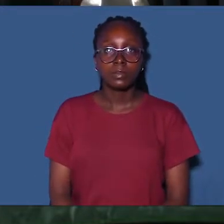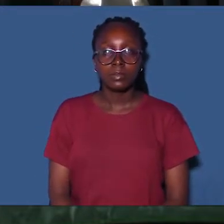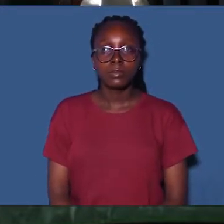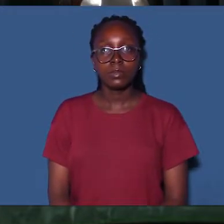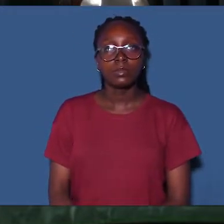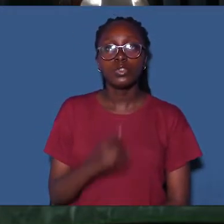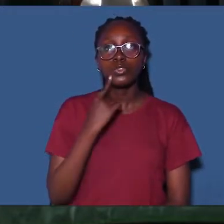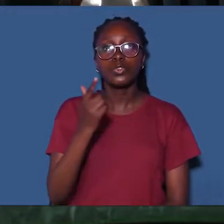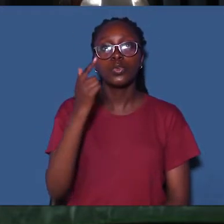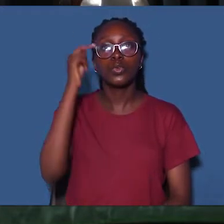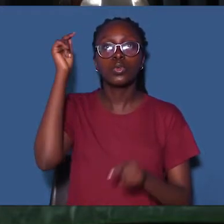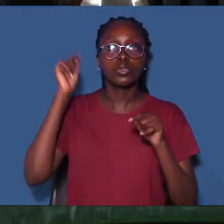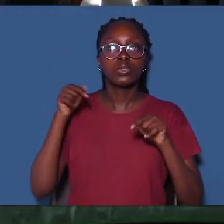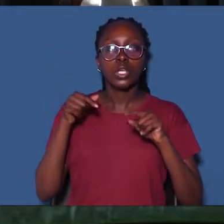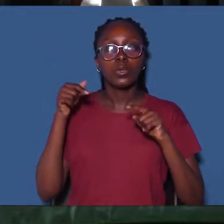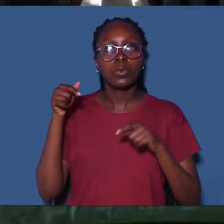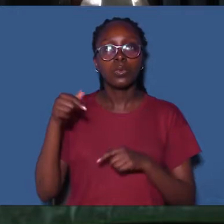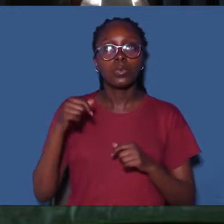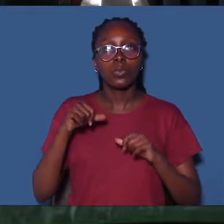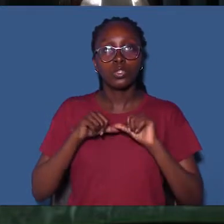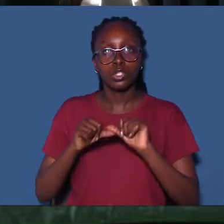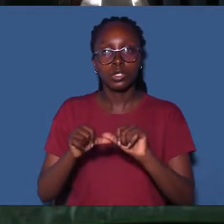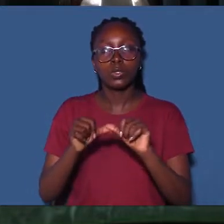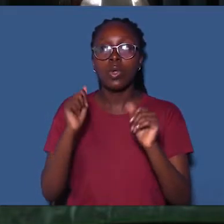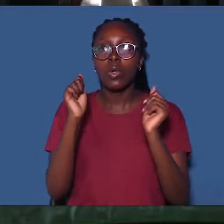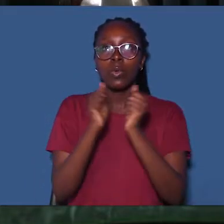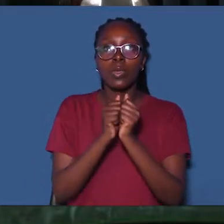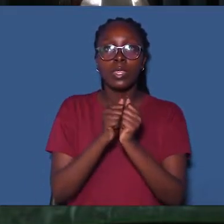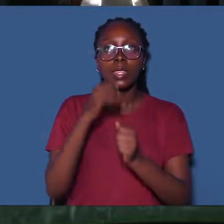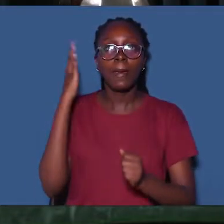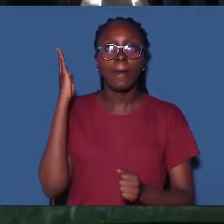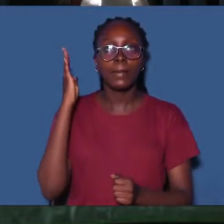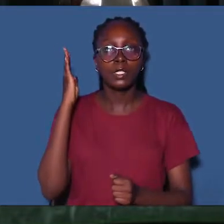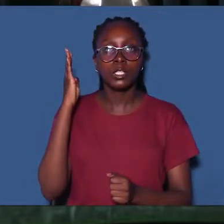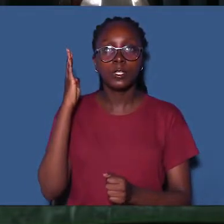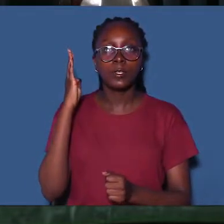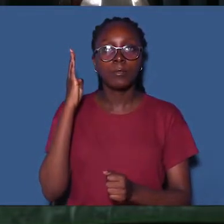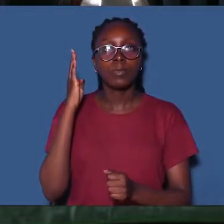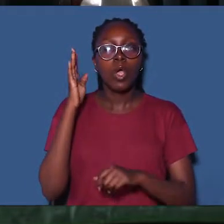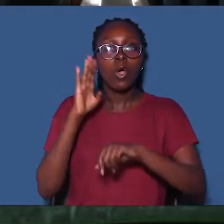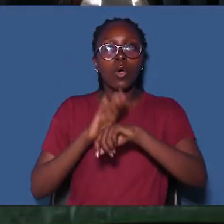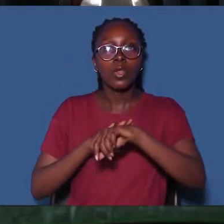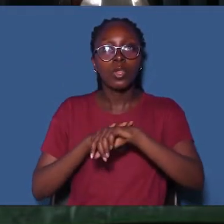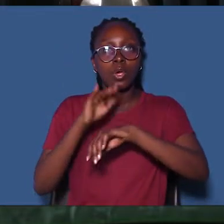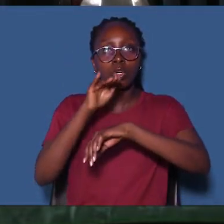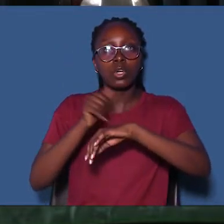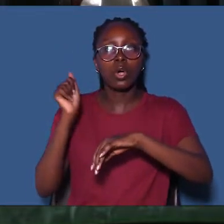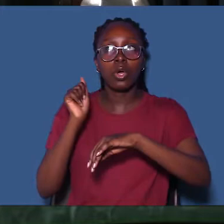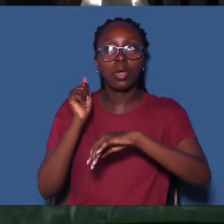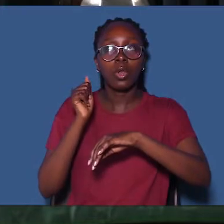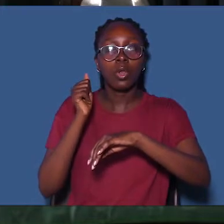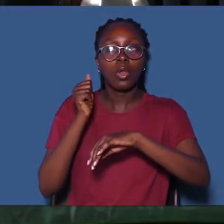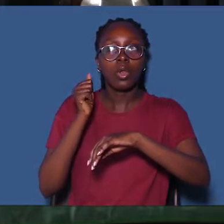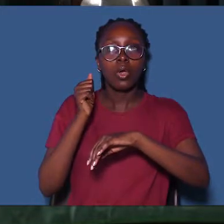Amen. So today we continue with our sermon series on the call of God to